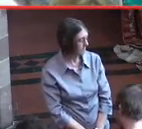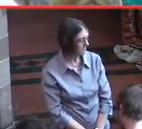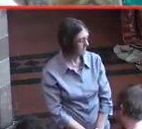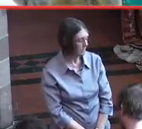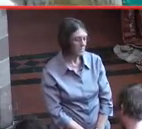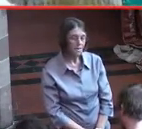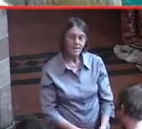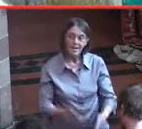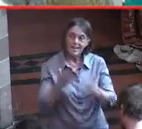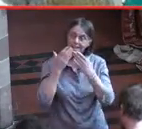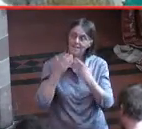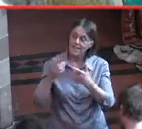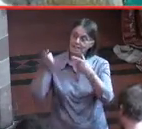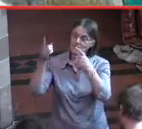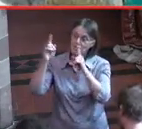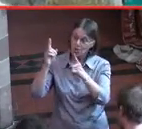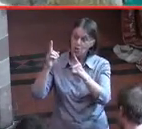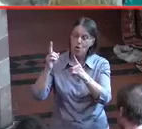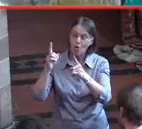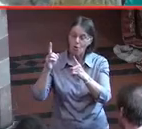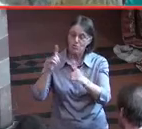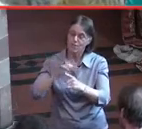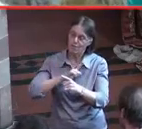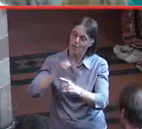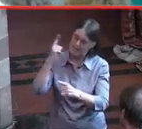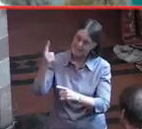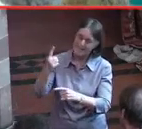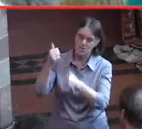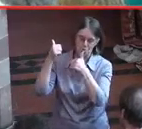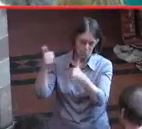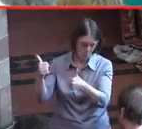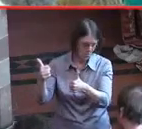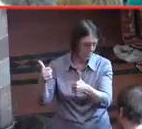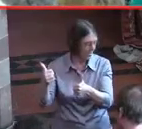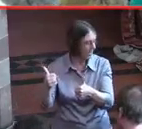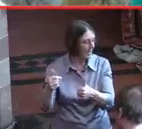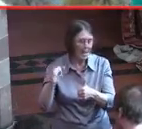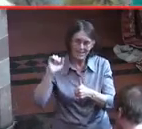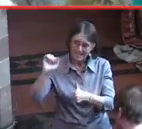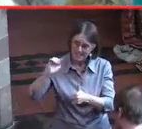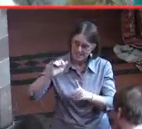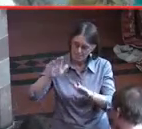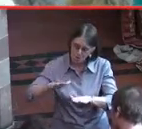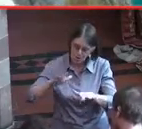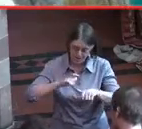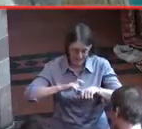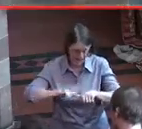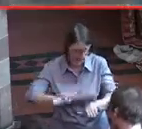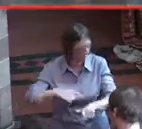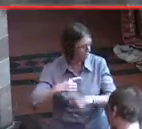I will give thanks to the Lord, for he is good. And his mercy